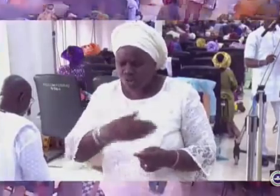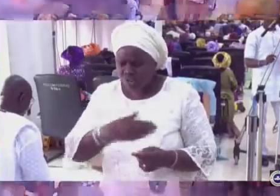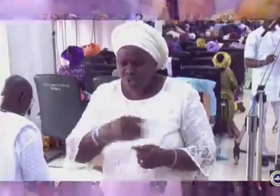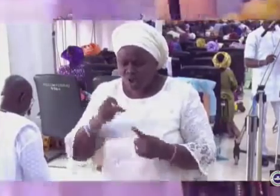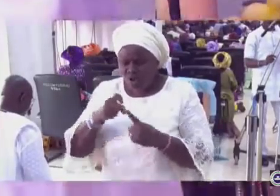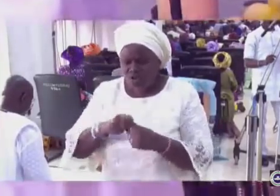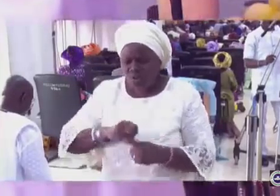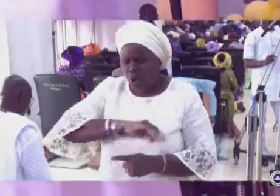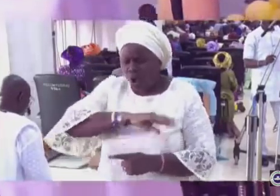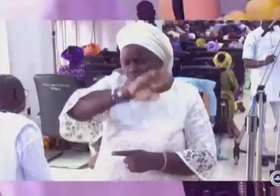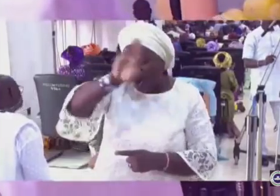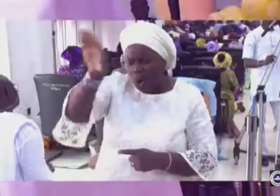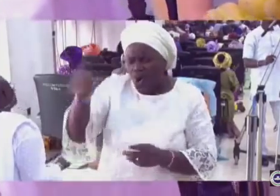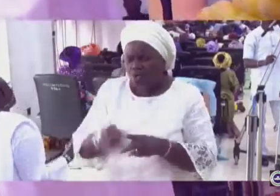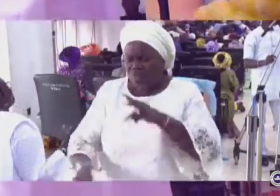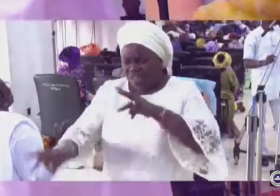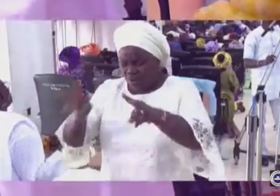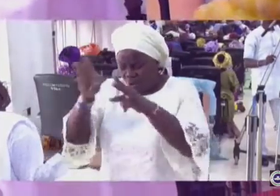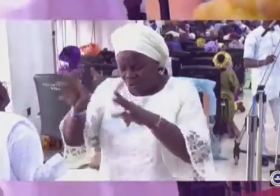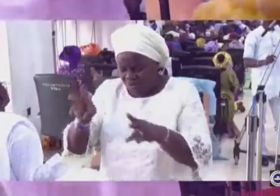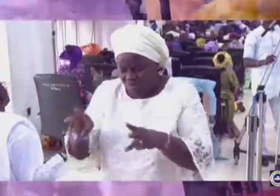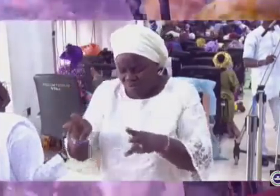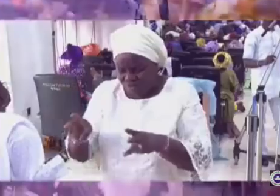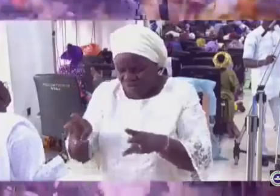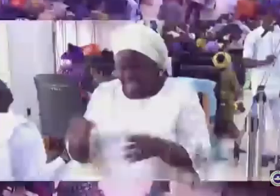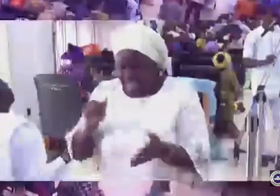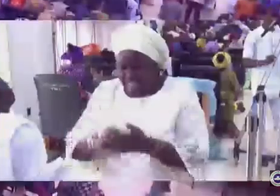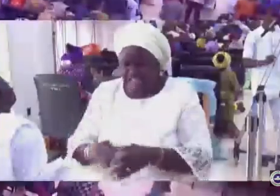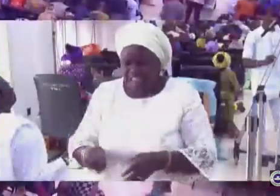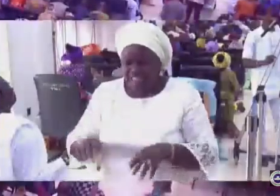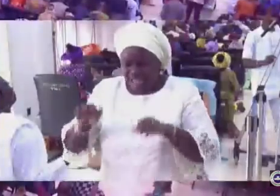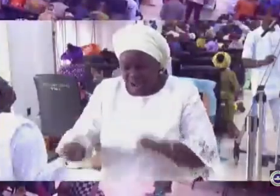this service, open their mouths.